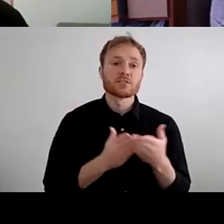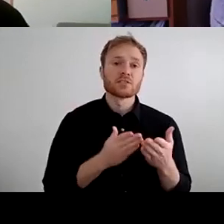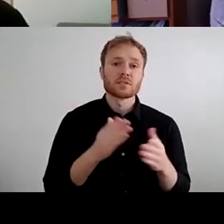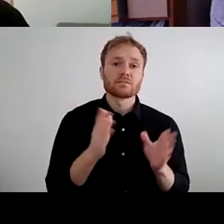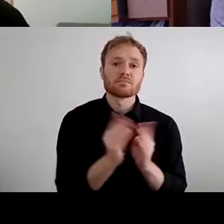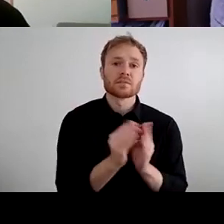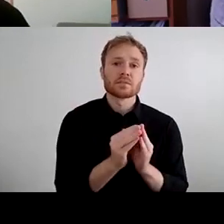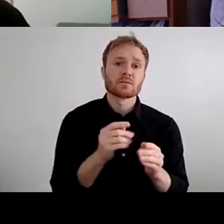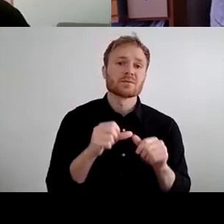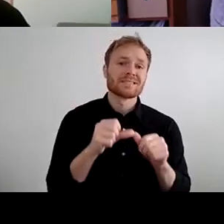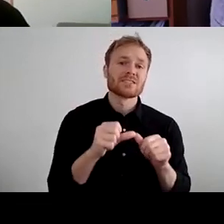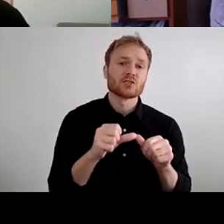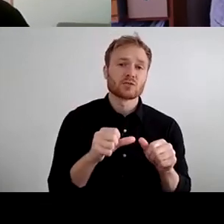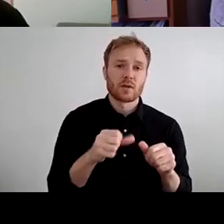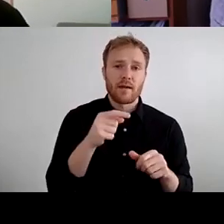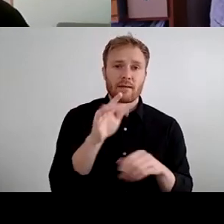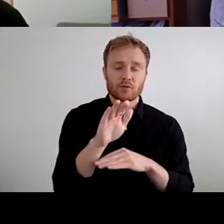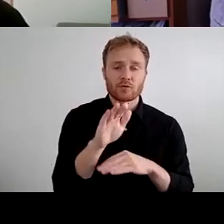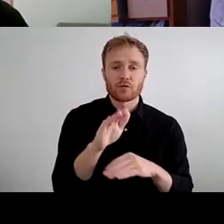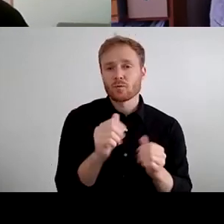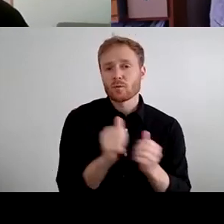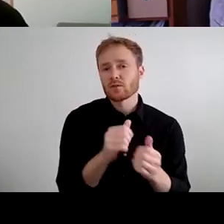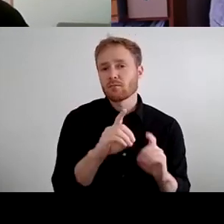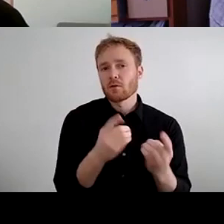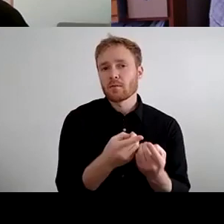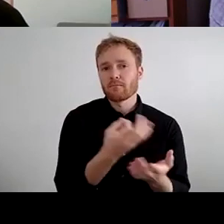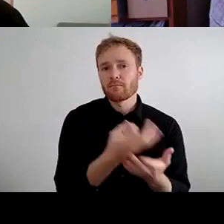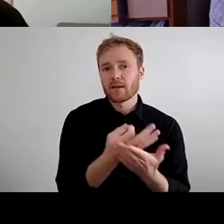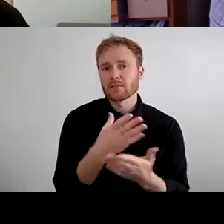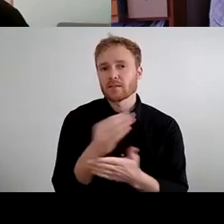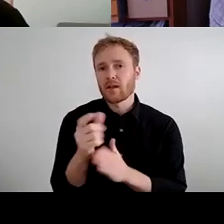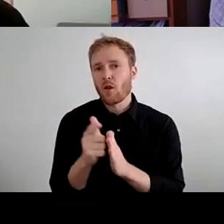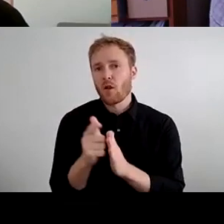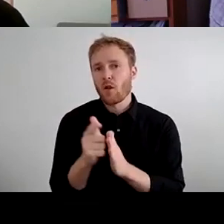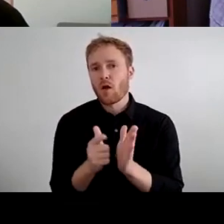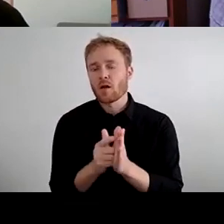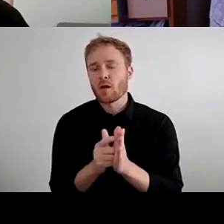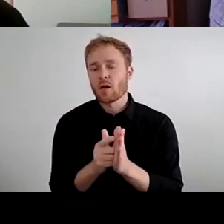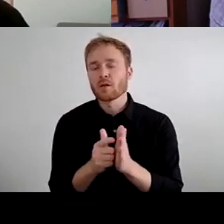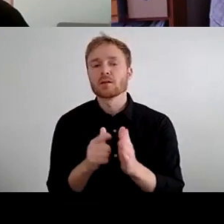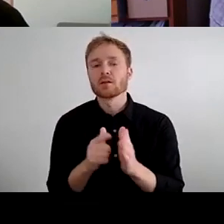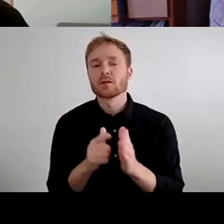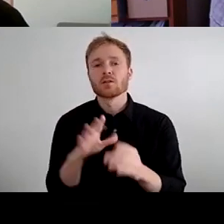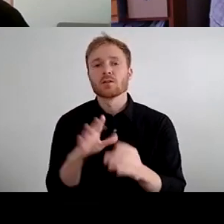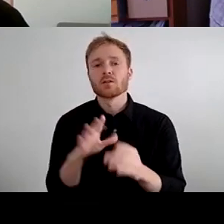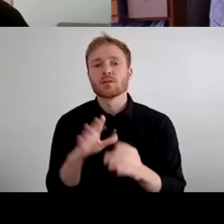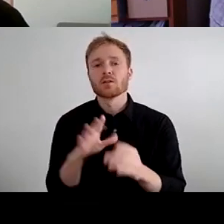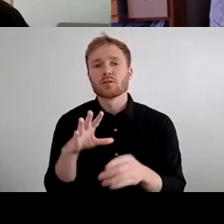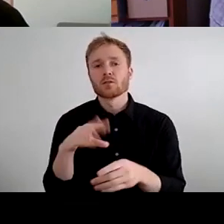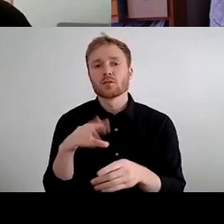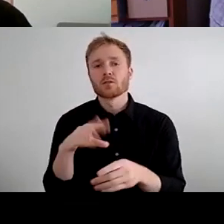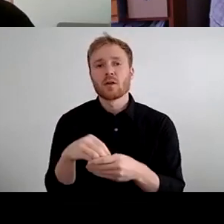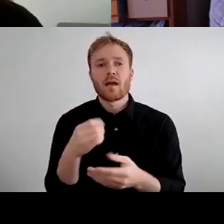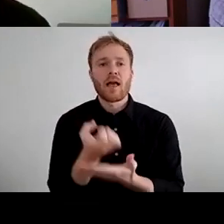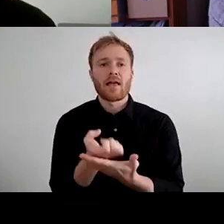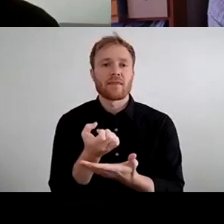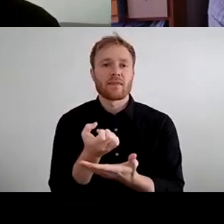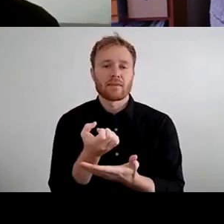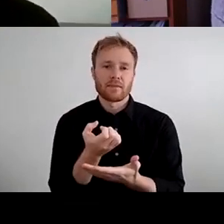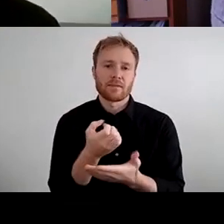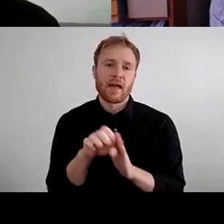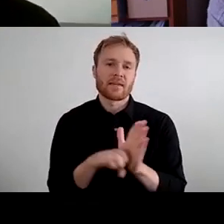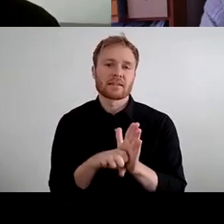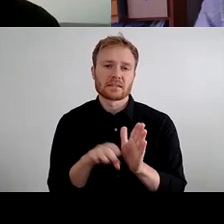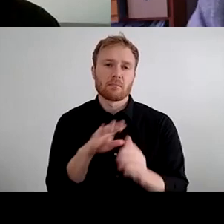1:30 with the Department of Finance and the Department of Law, including the Ethics Board, chaired by myself. Council budget hearings are